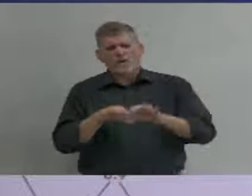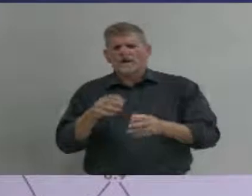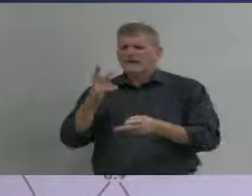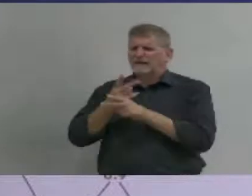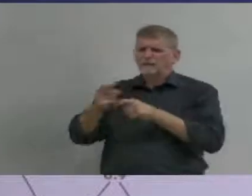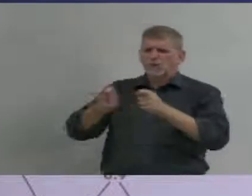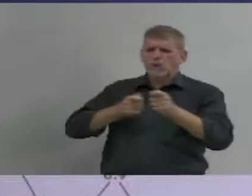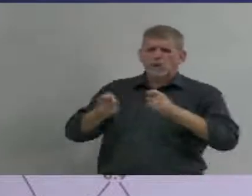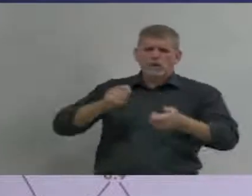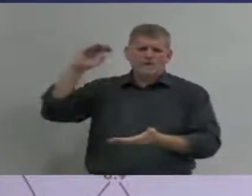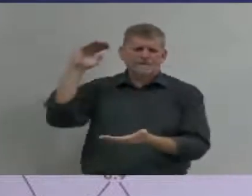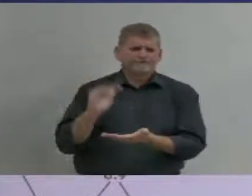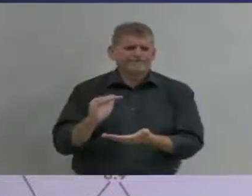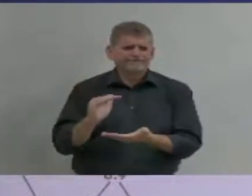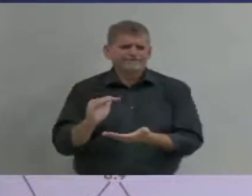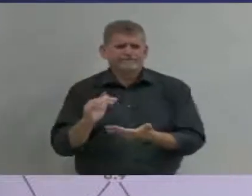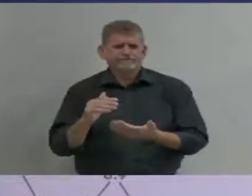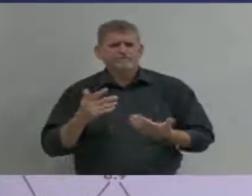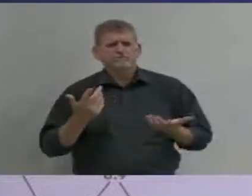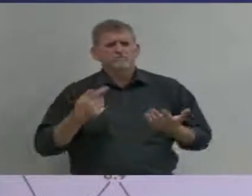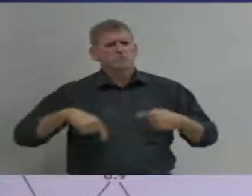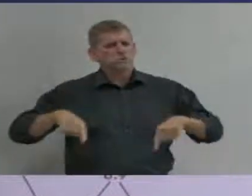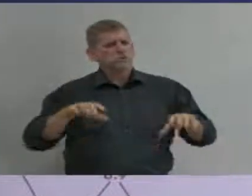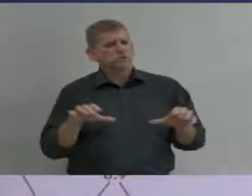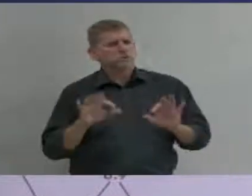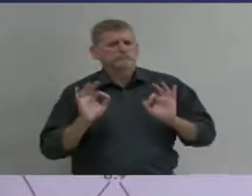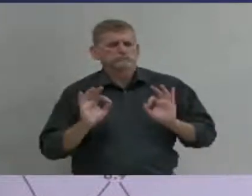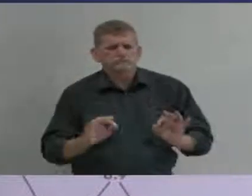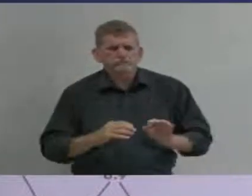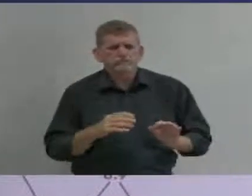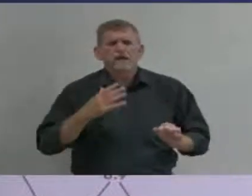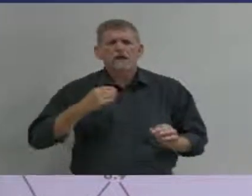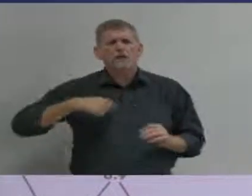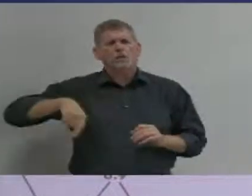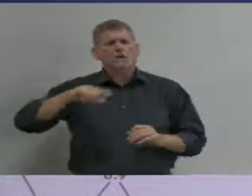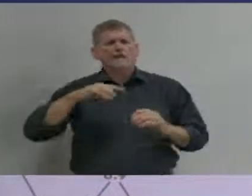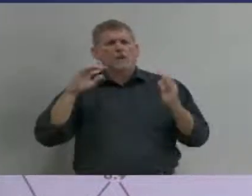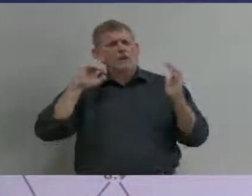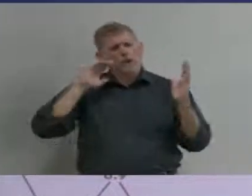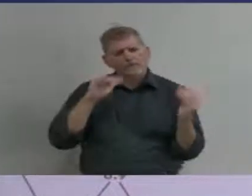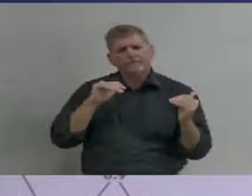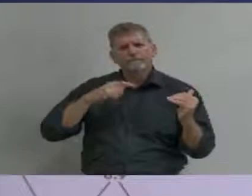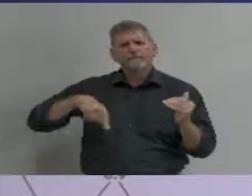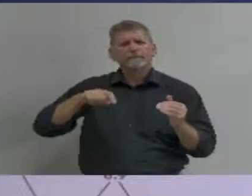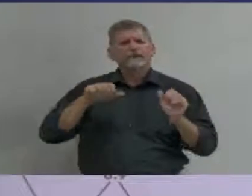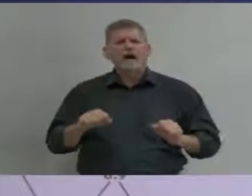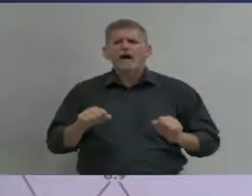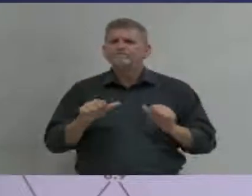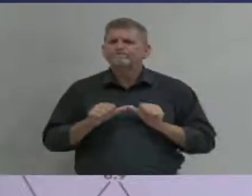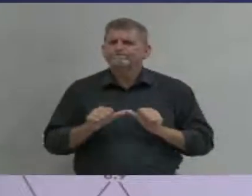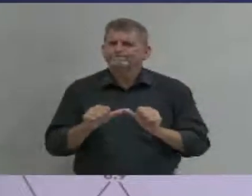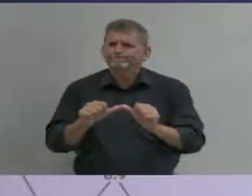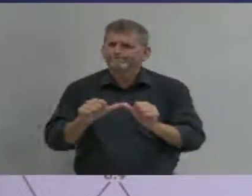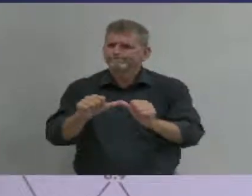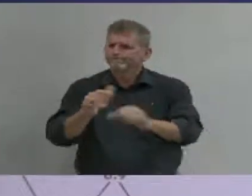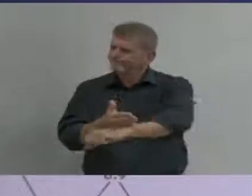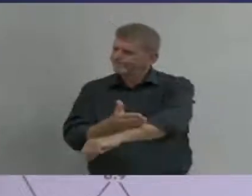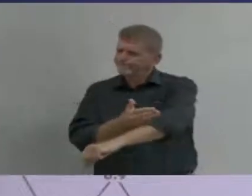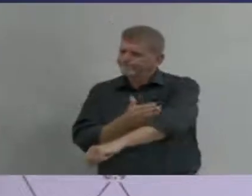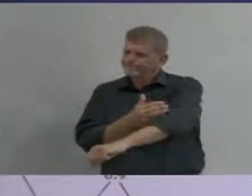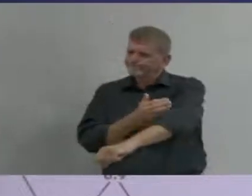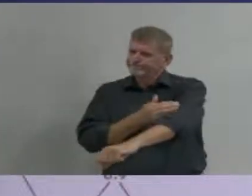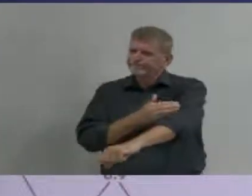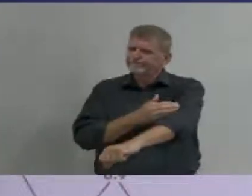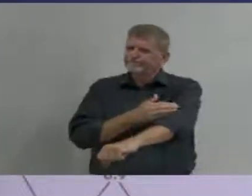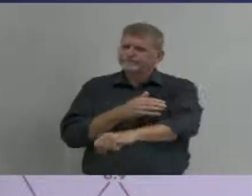here locally under control and to hopefully keep us moving in the right direction so that we can get back to more of our